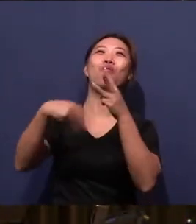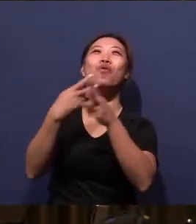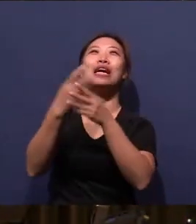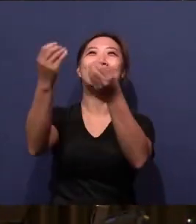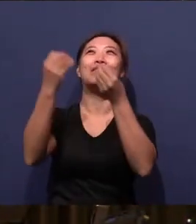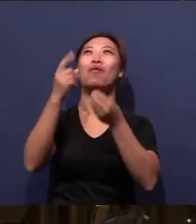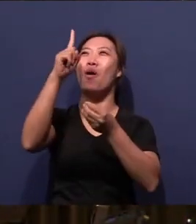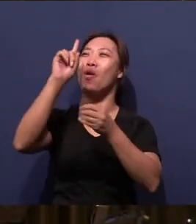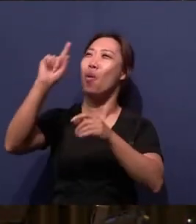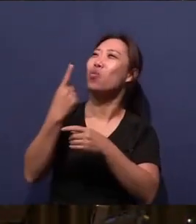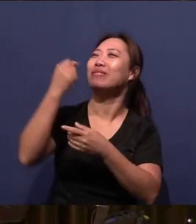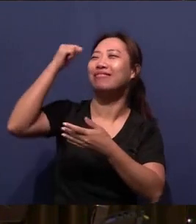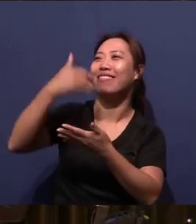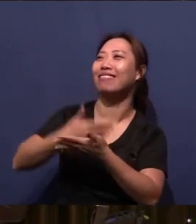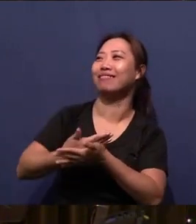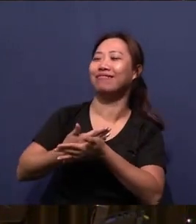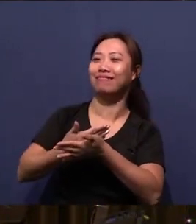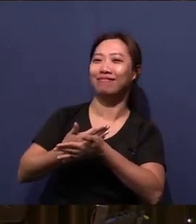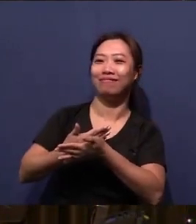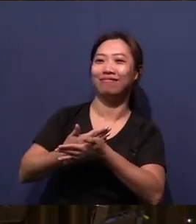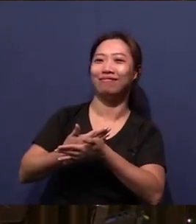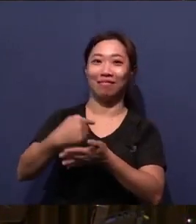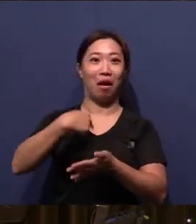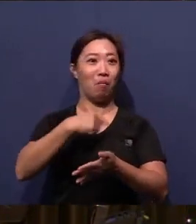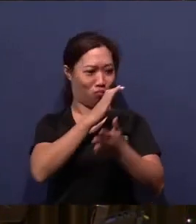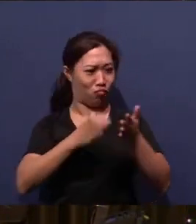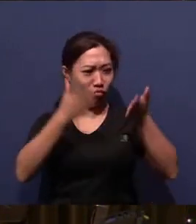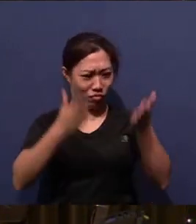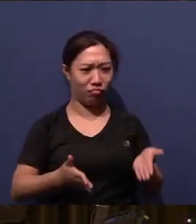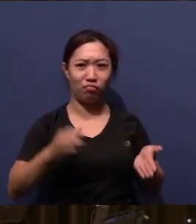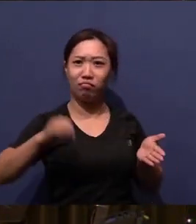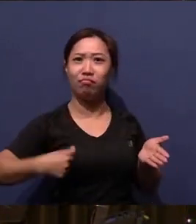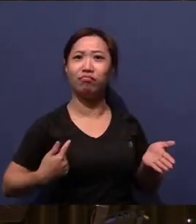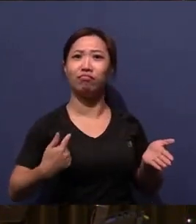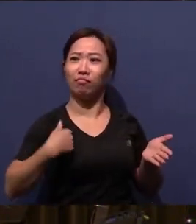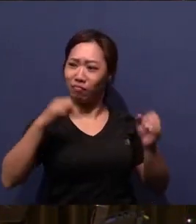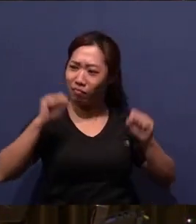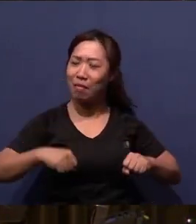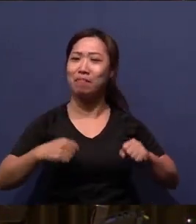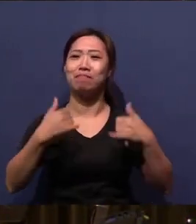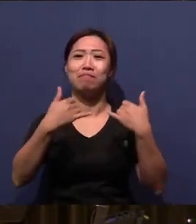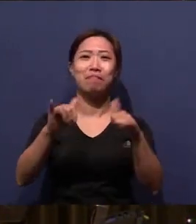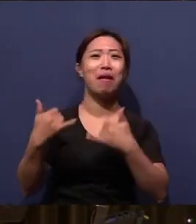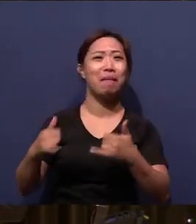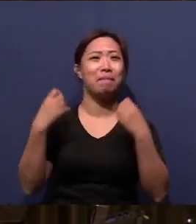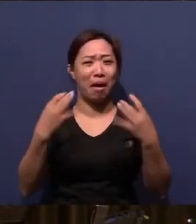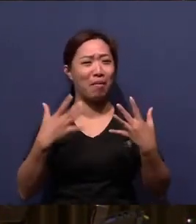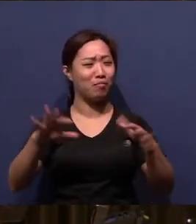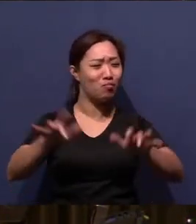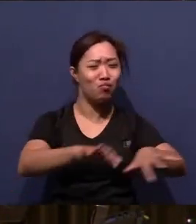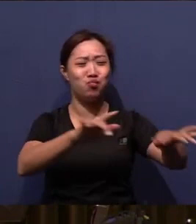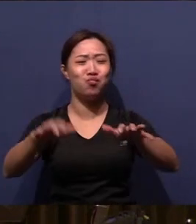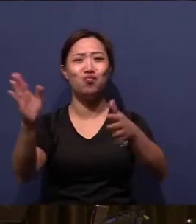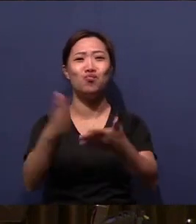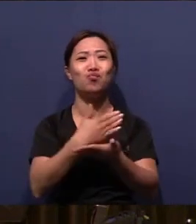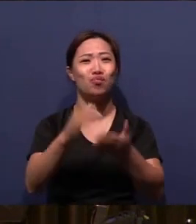and only Son. I am a Christian. Of course, I can play many, many musical